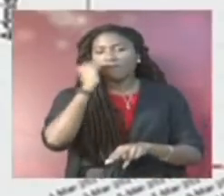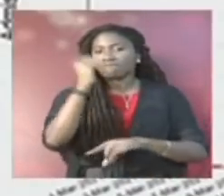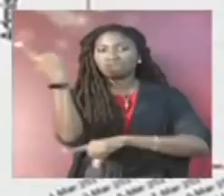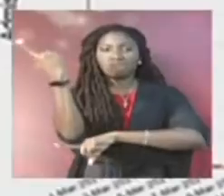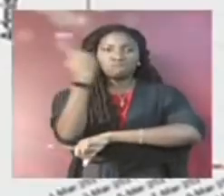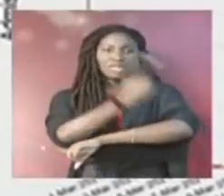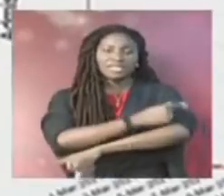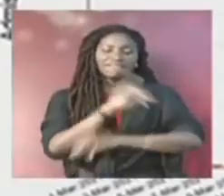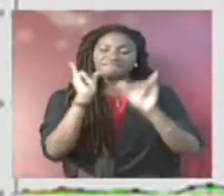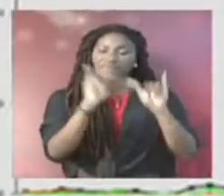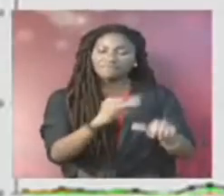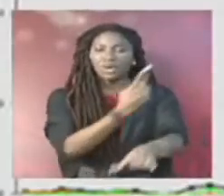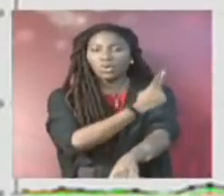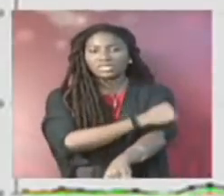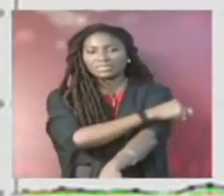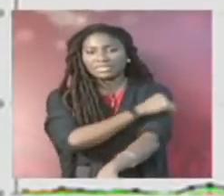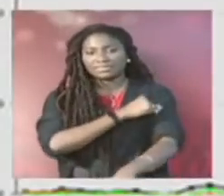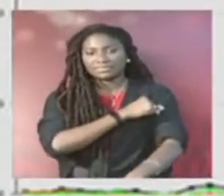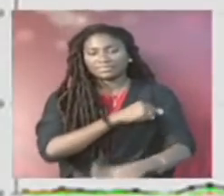hospital care.